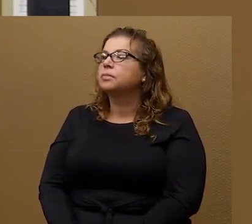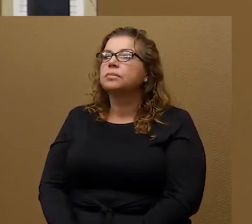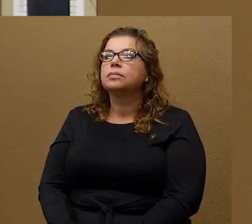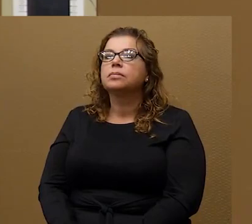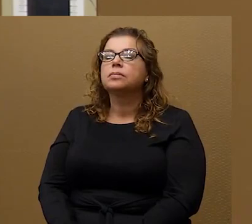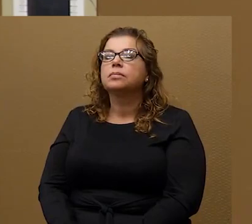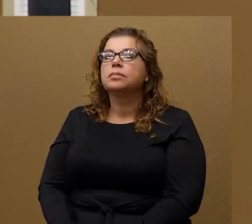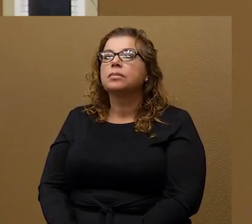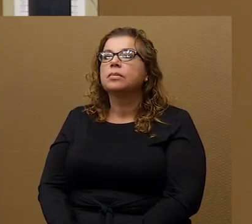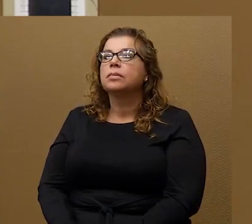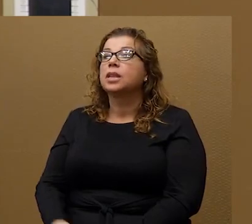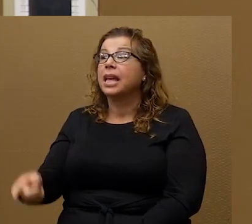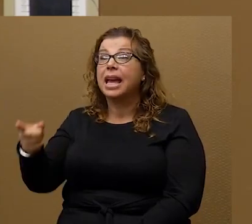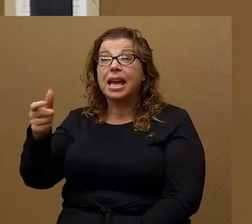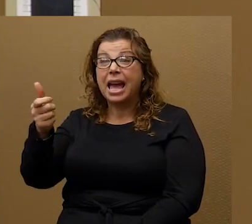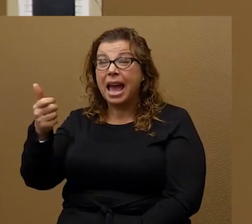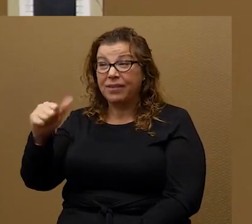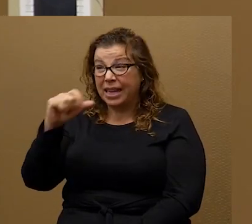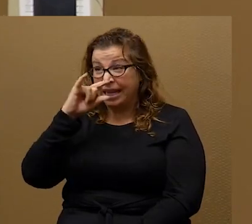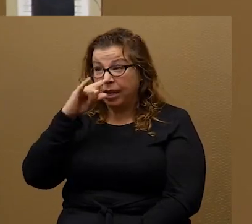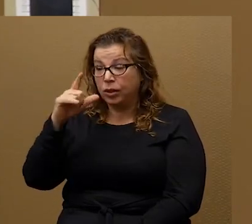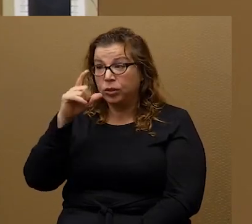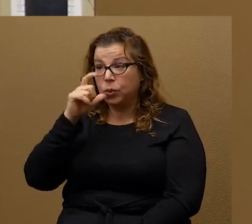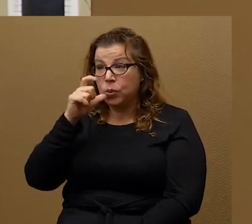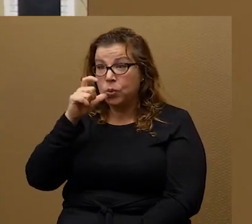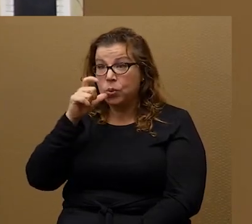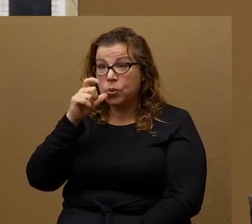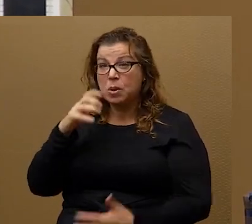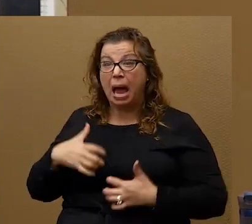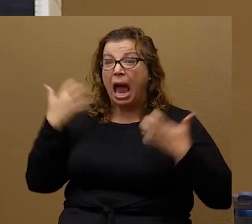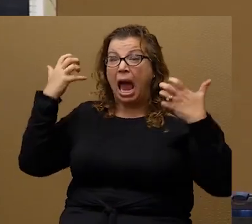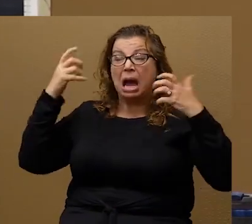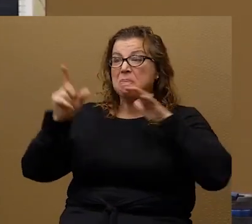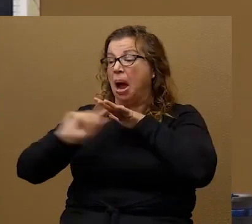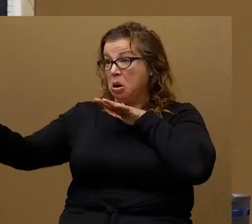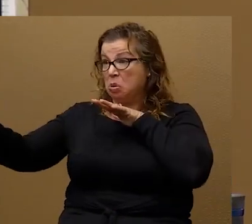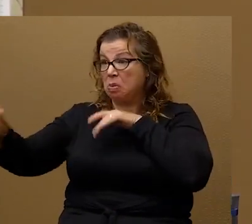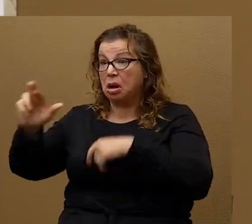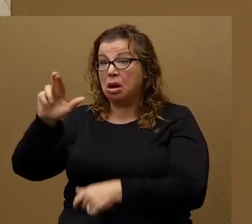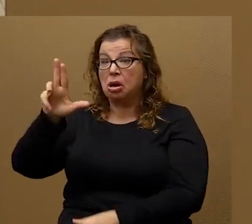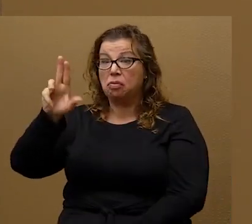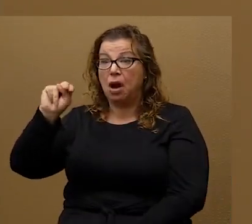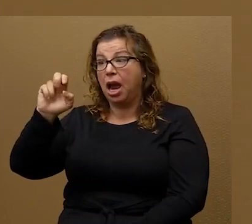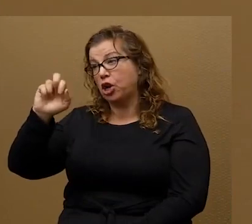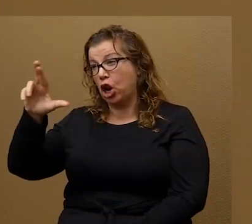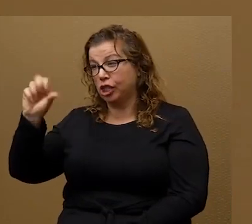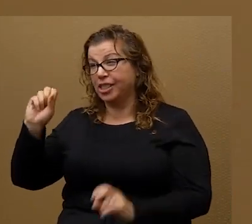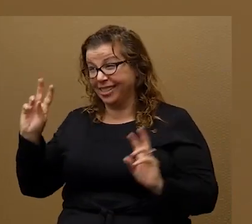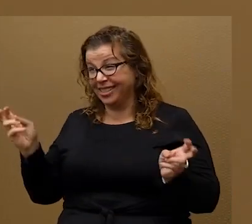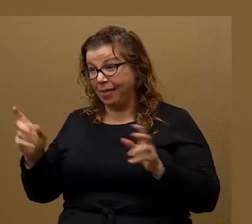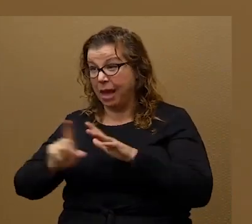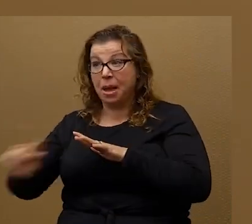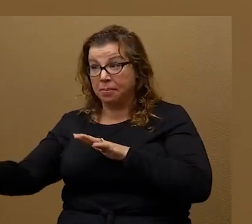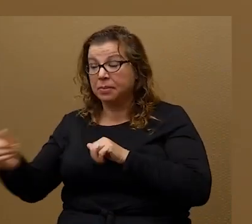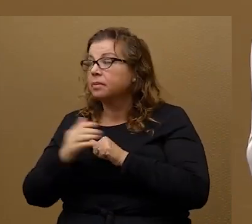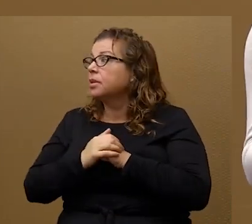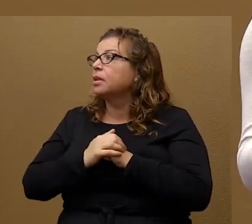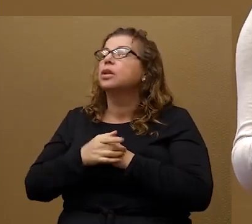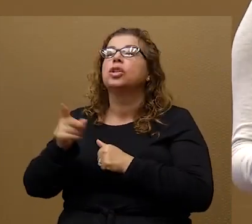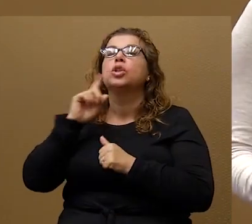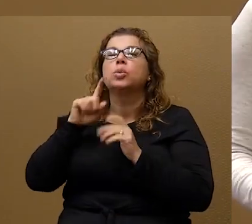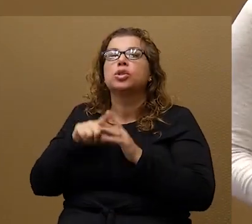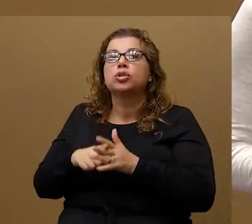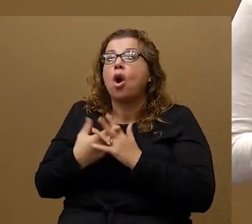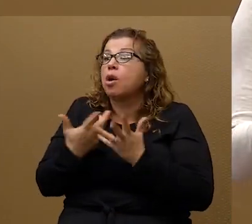if you have any runners who, when they get mad, they run out of the room, you could start by shaping